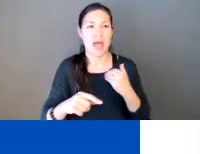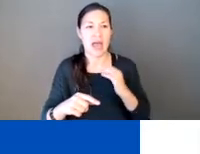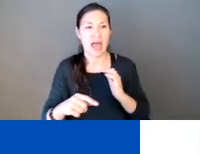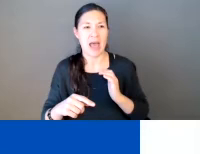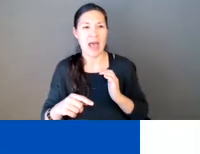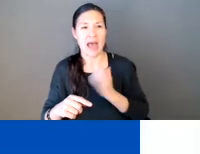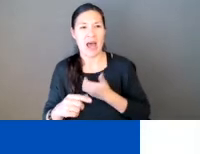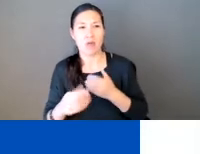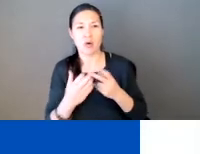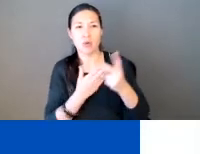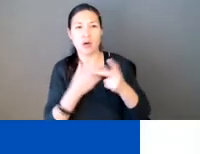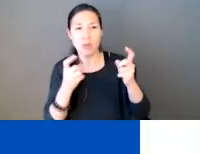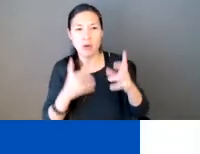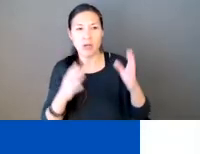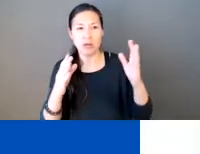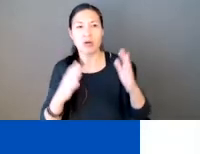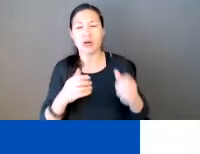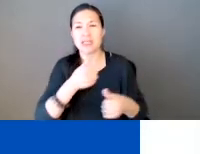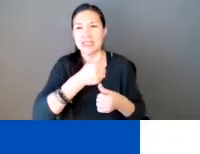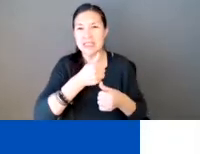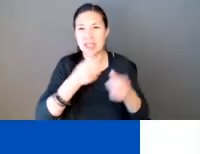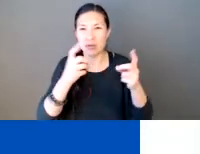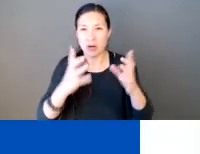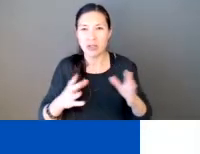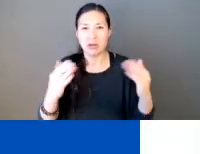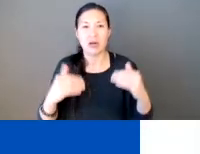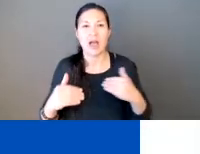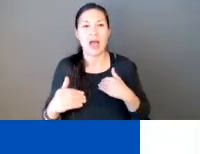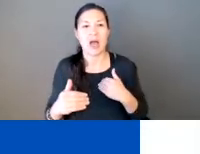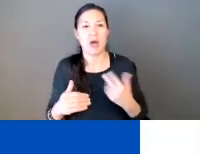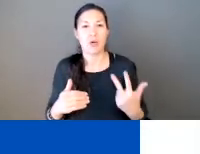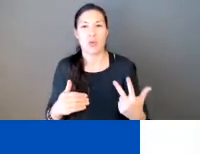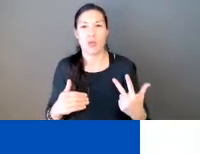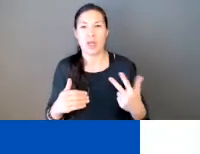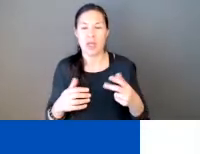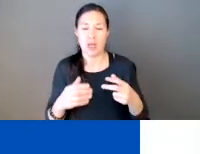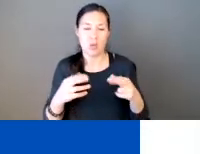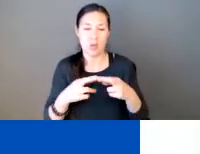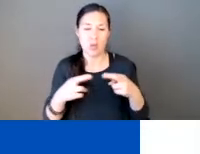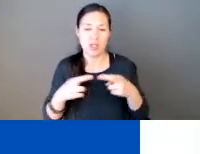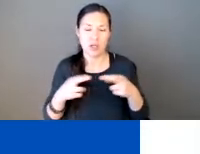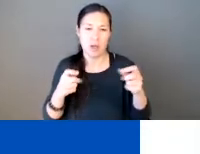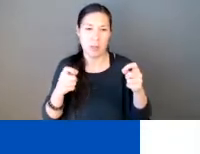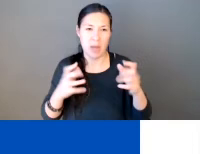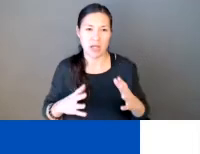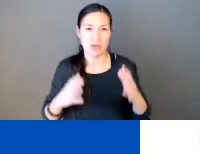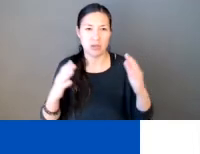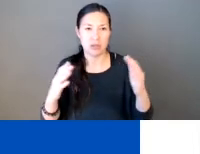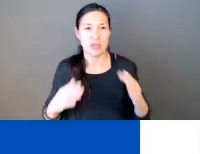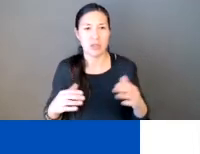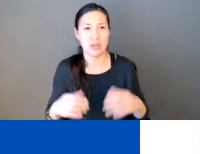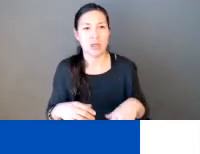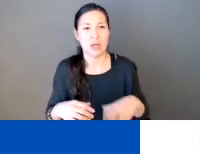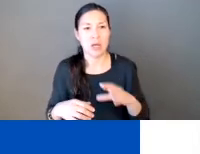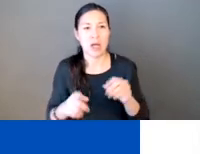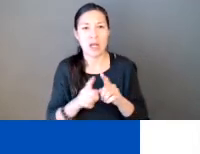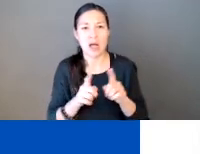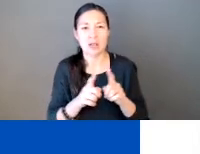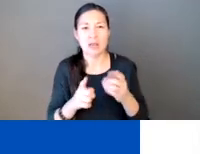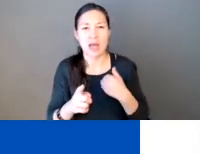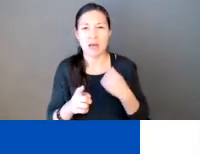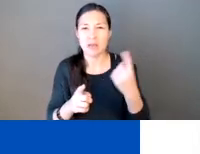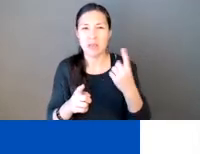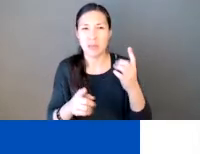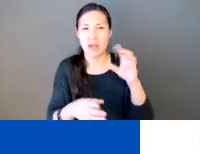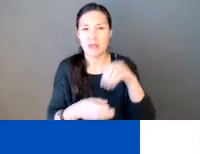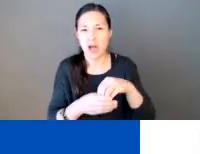of us as regional managers. We have 1 person who does QA for the state and a special project support. Usually it's